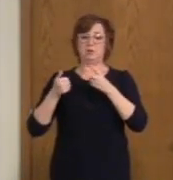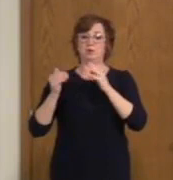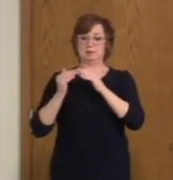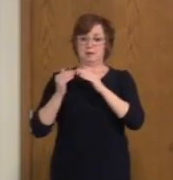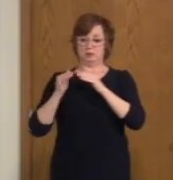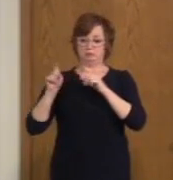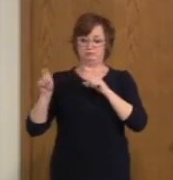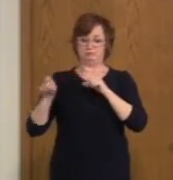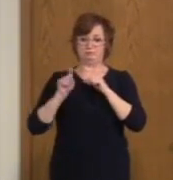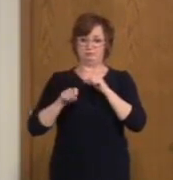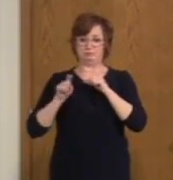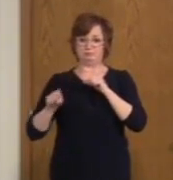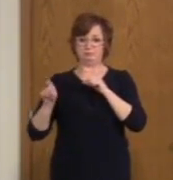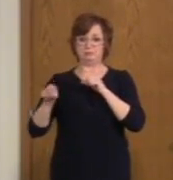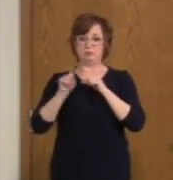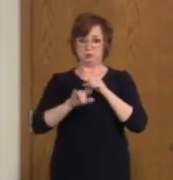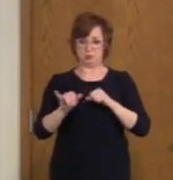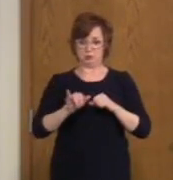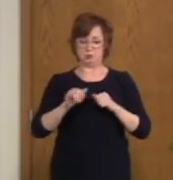in